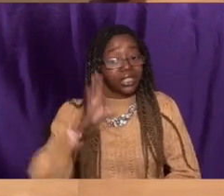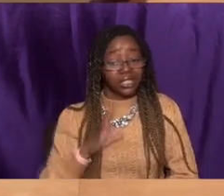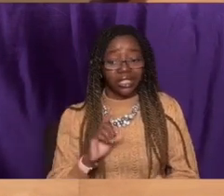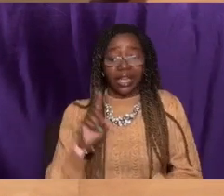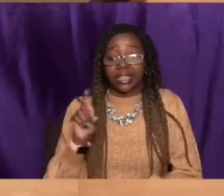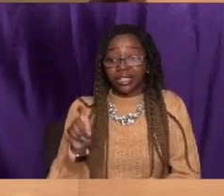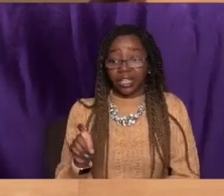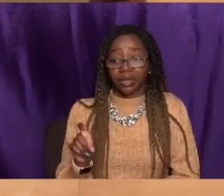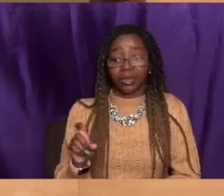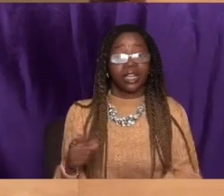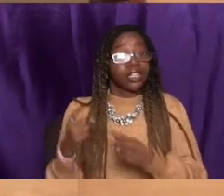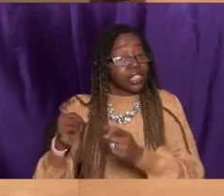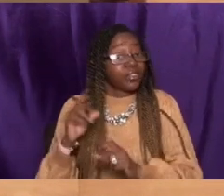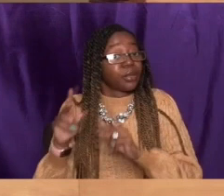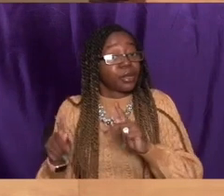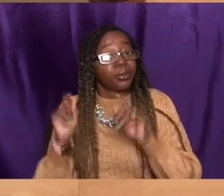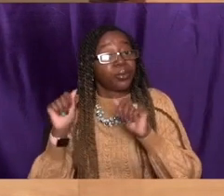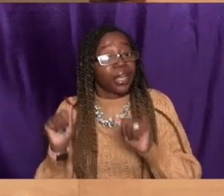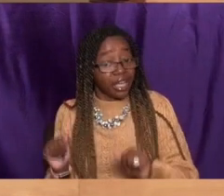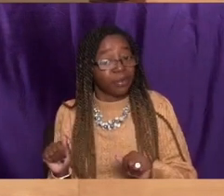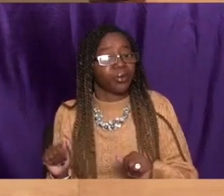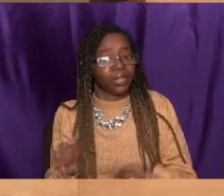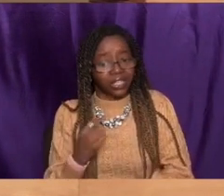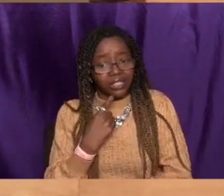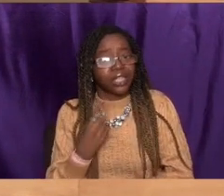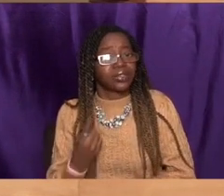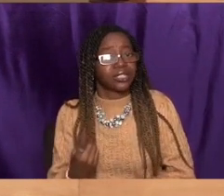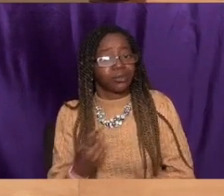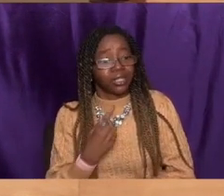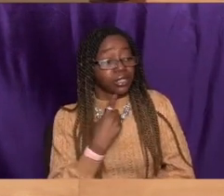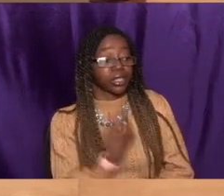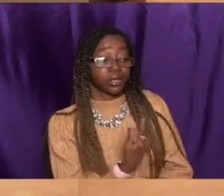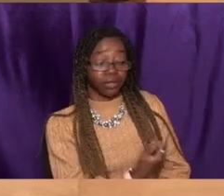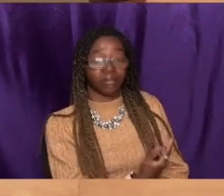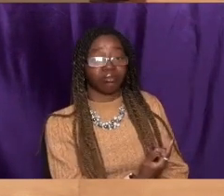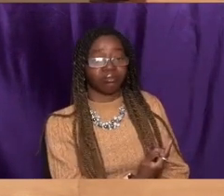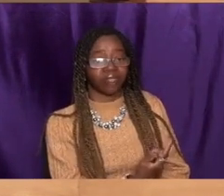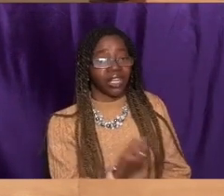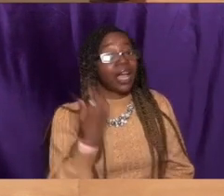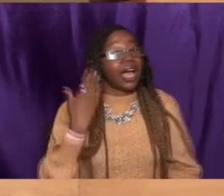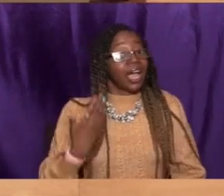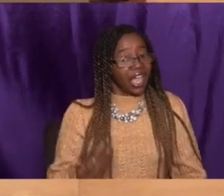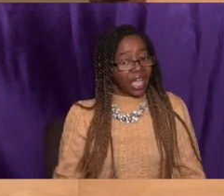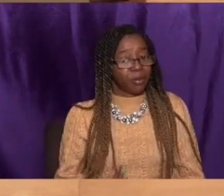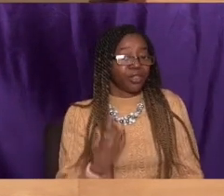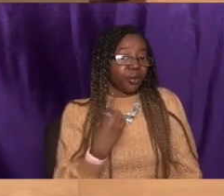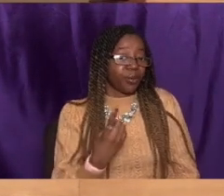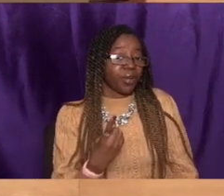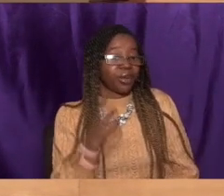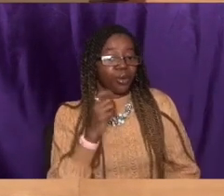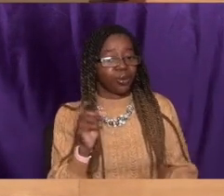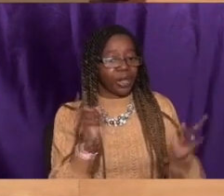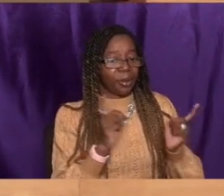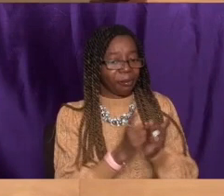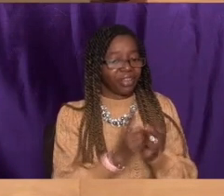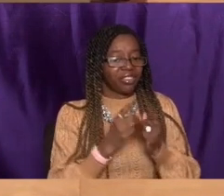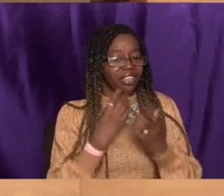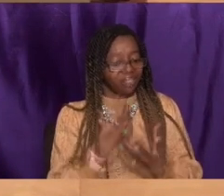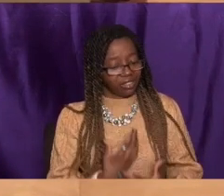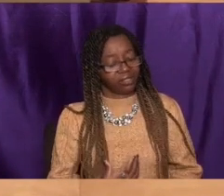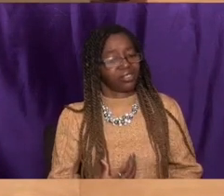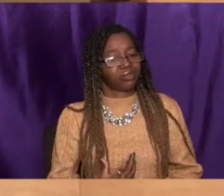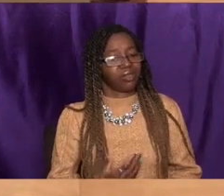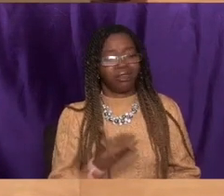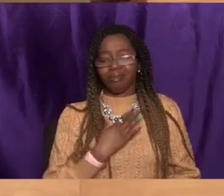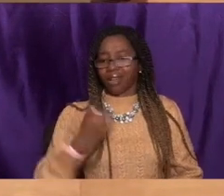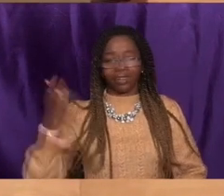asking him to give the people he was able to, he tells them to tell them that I am the one who can meet their needs.